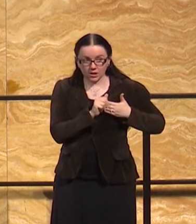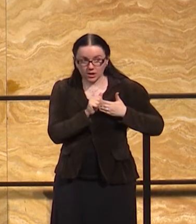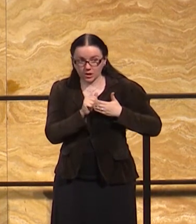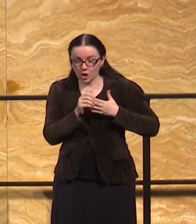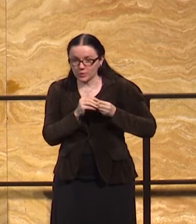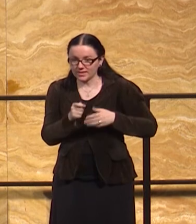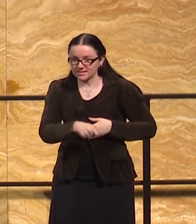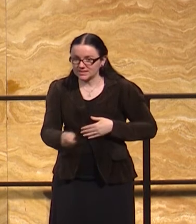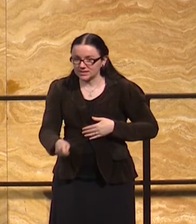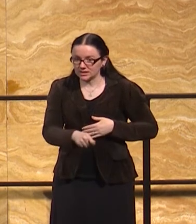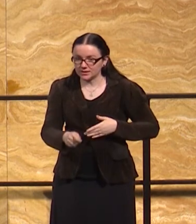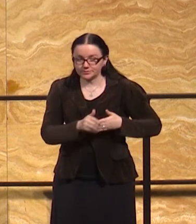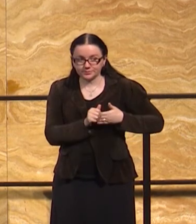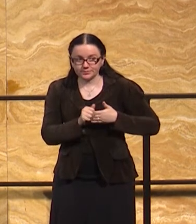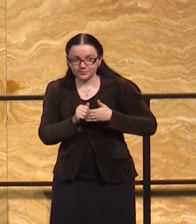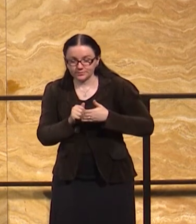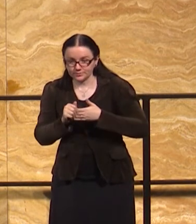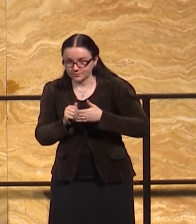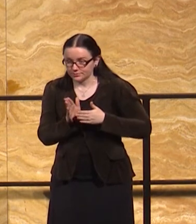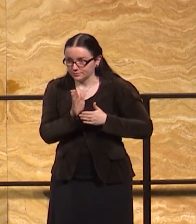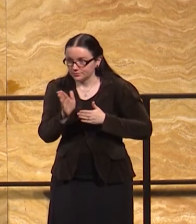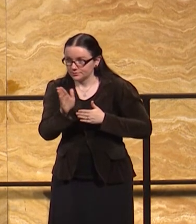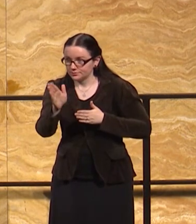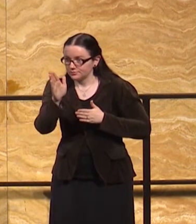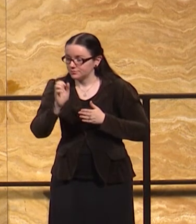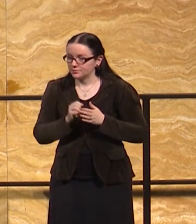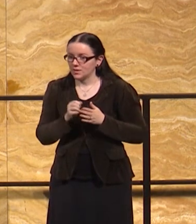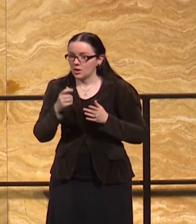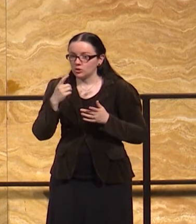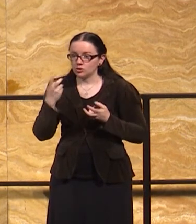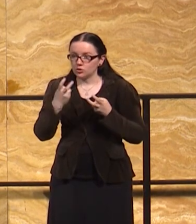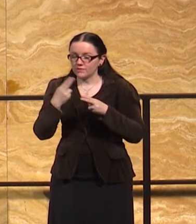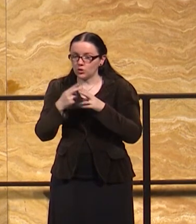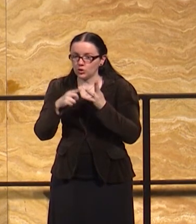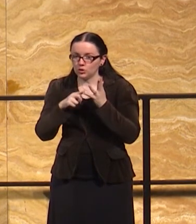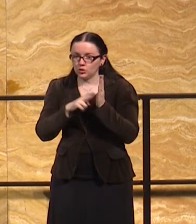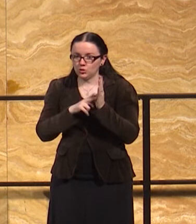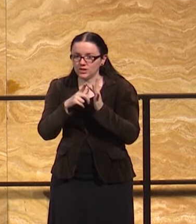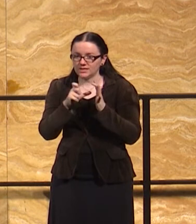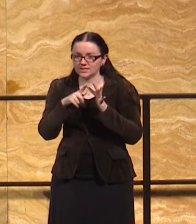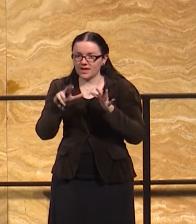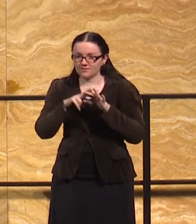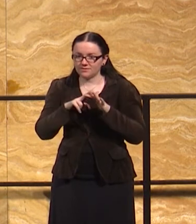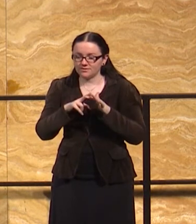stick towards a UNICEF feeding center.